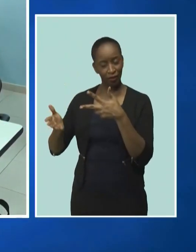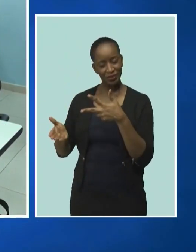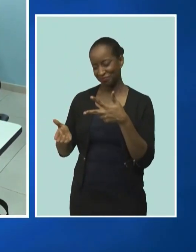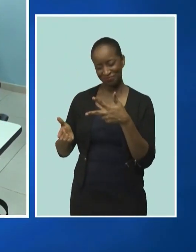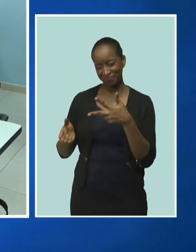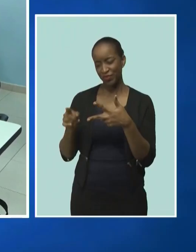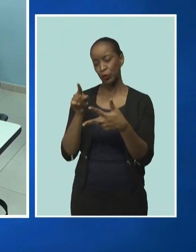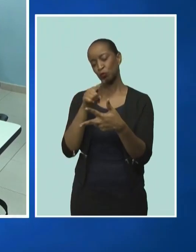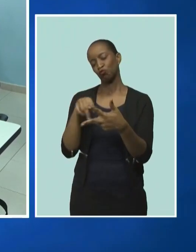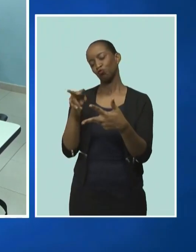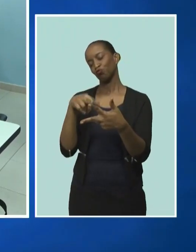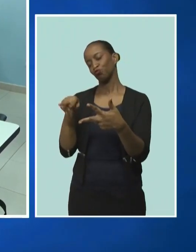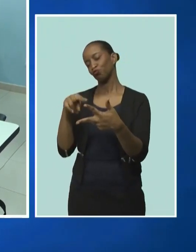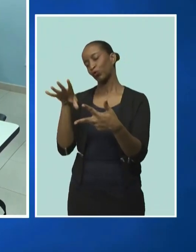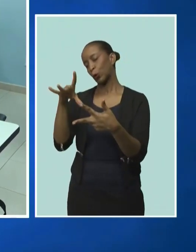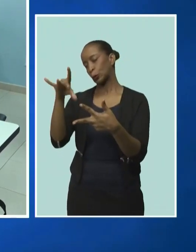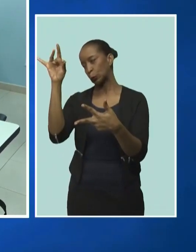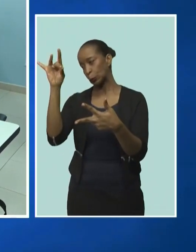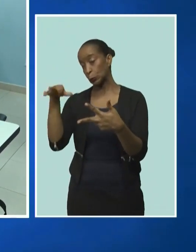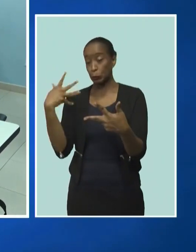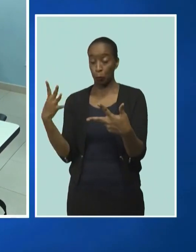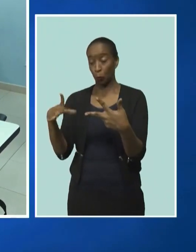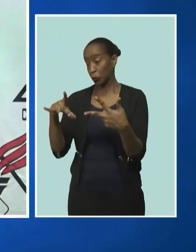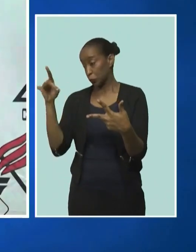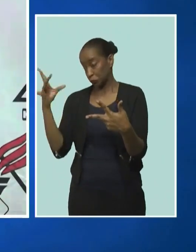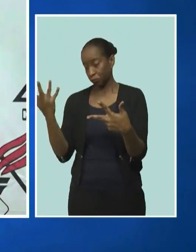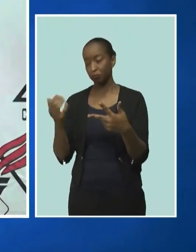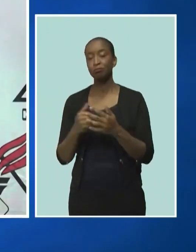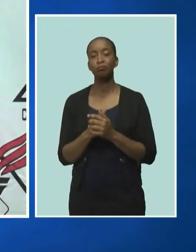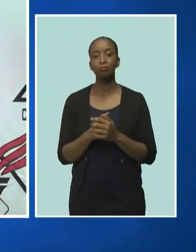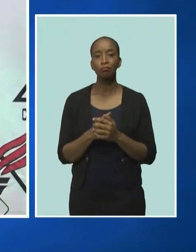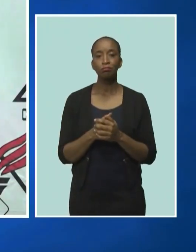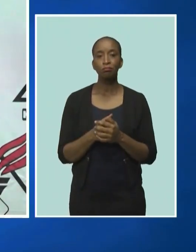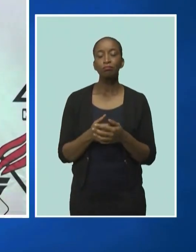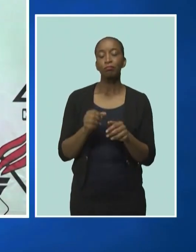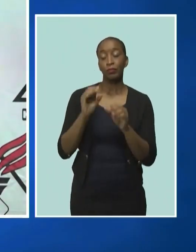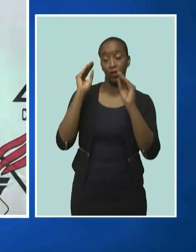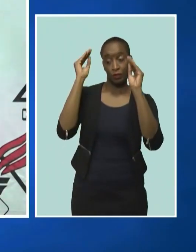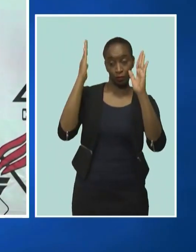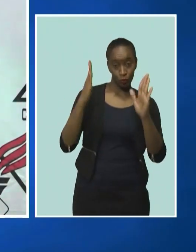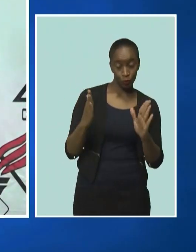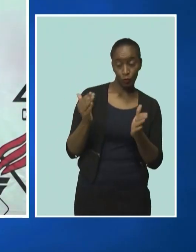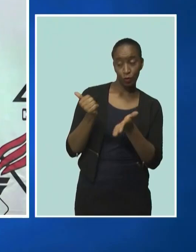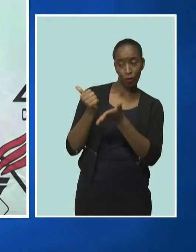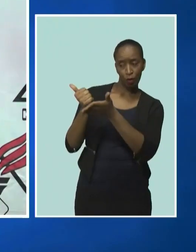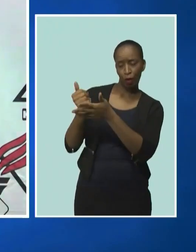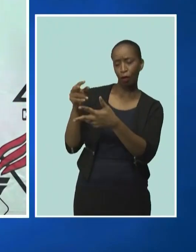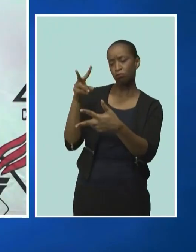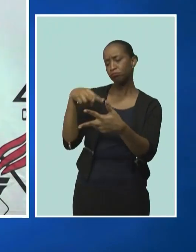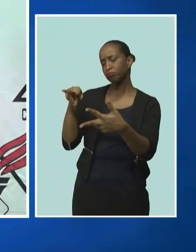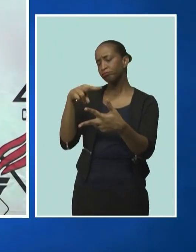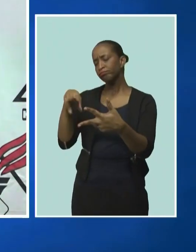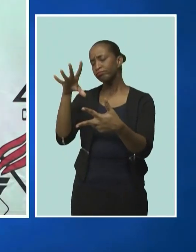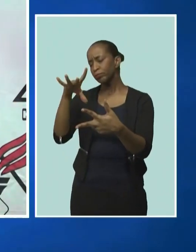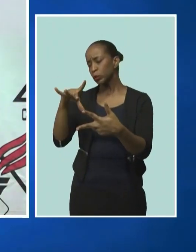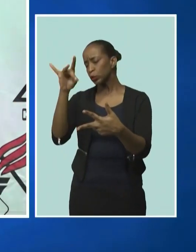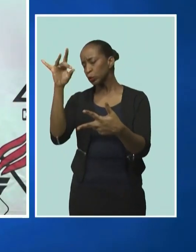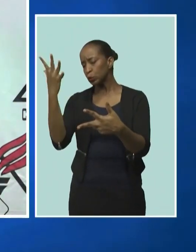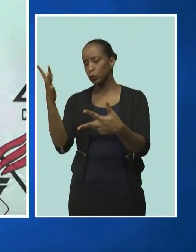select the topic. You can select the topic with assistance from your teacher, from your